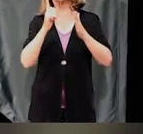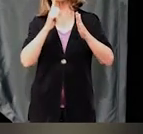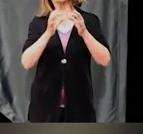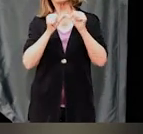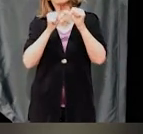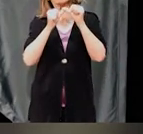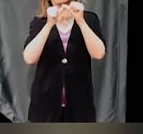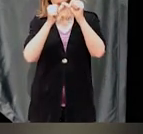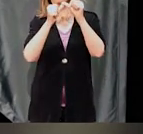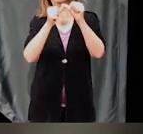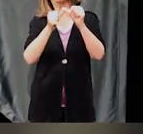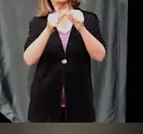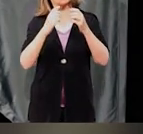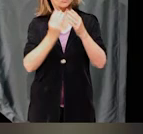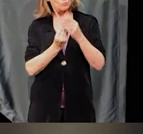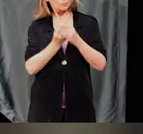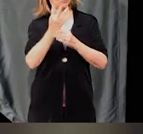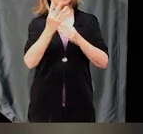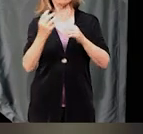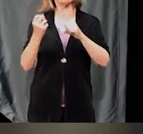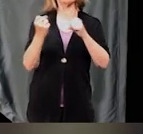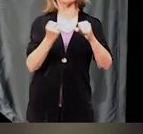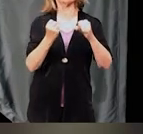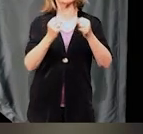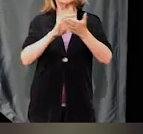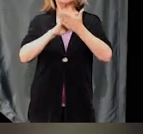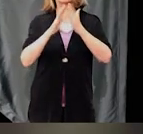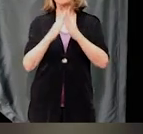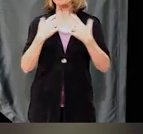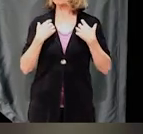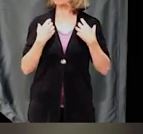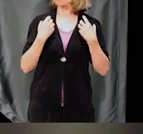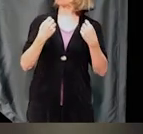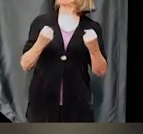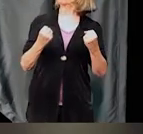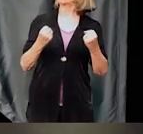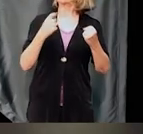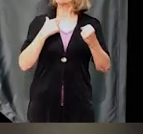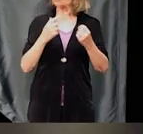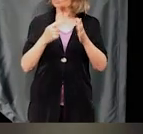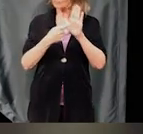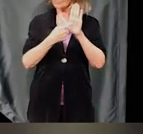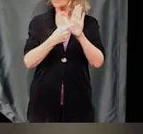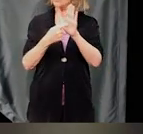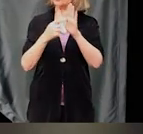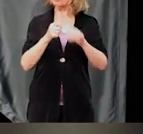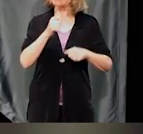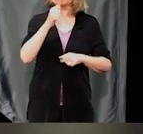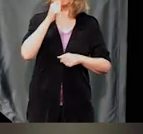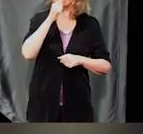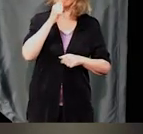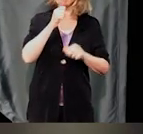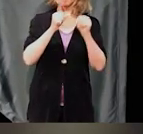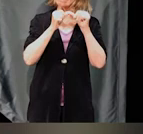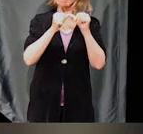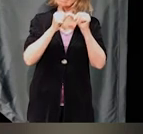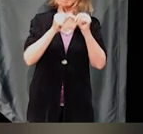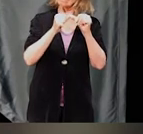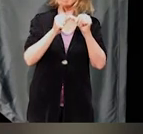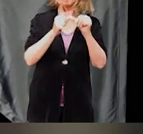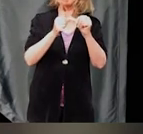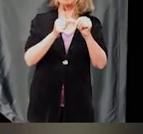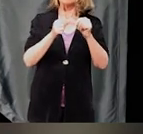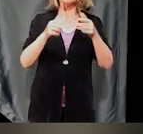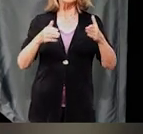and weaknesses. You gained confidence. You embodied determination and persistence. You did not let the world around you control